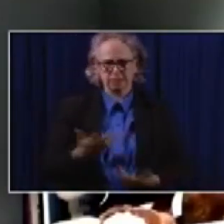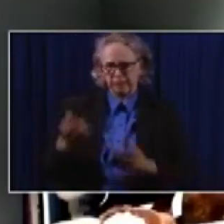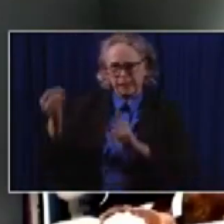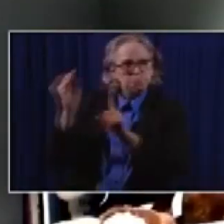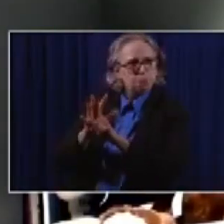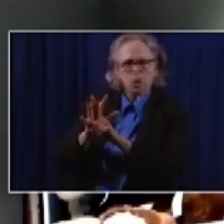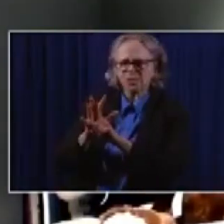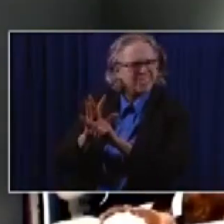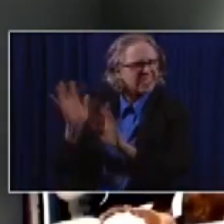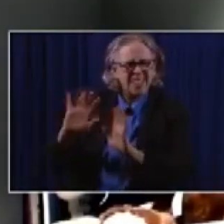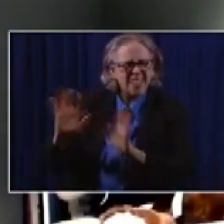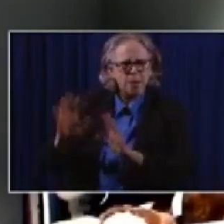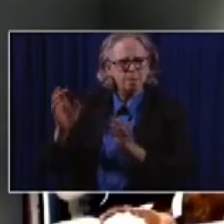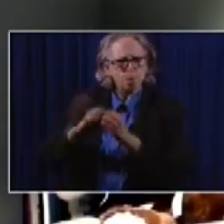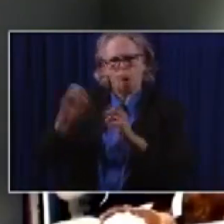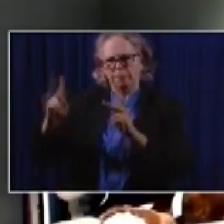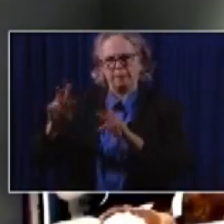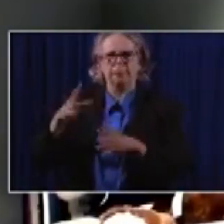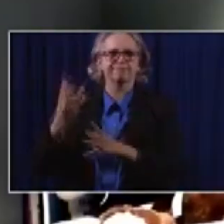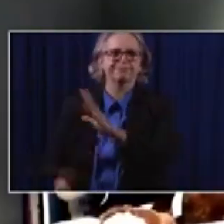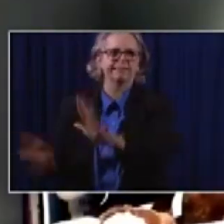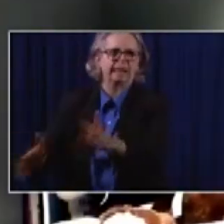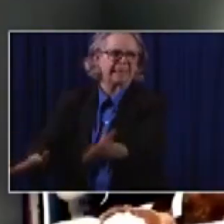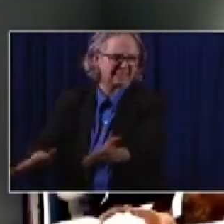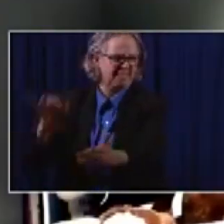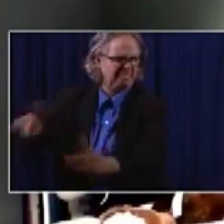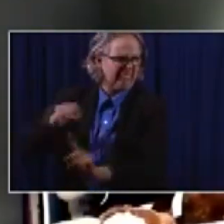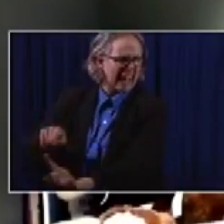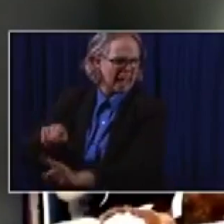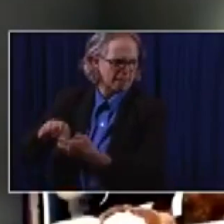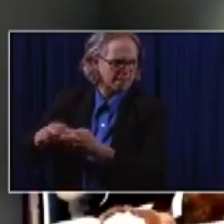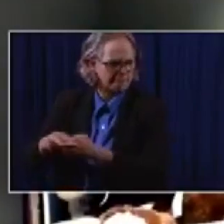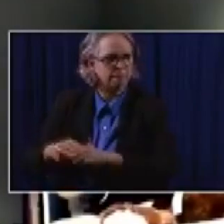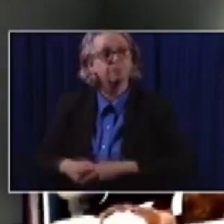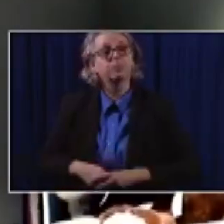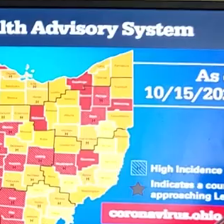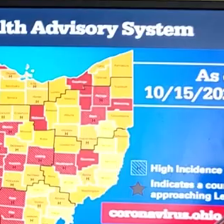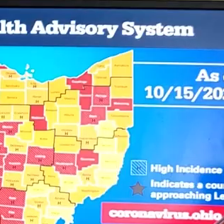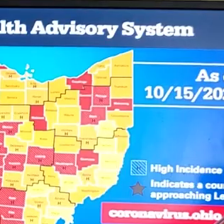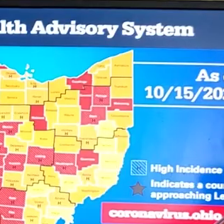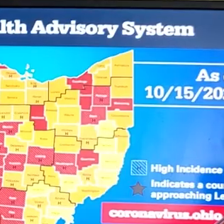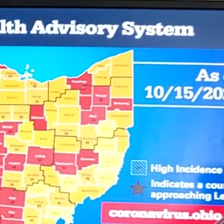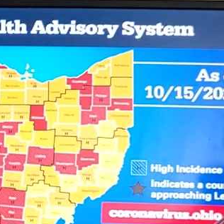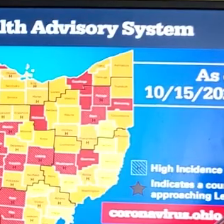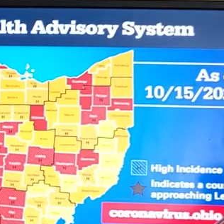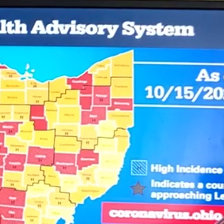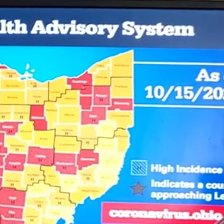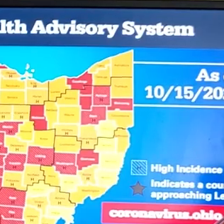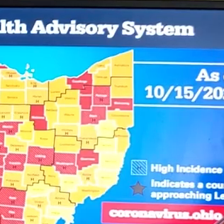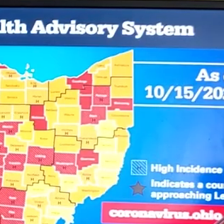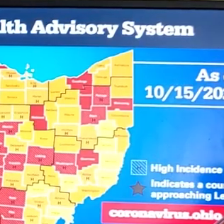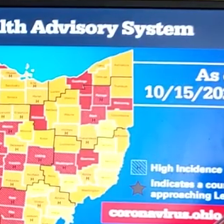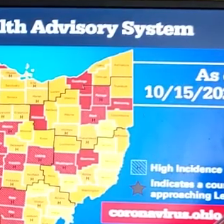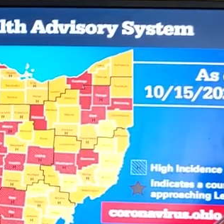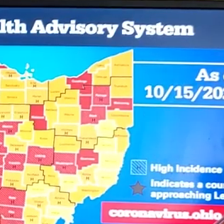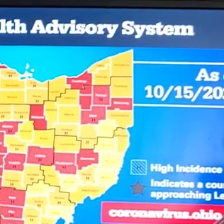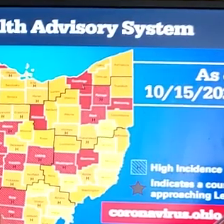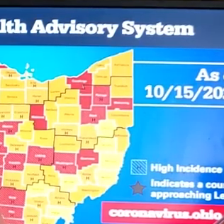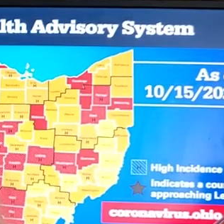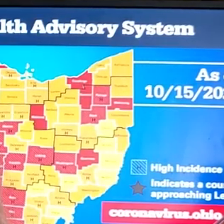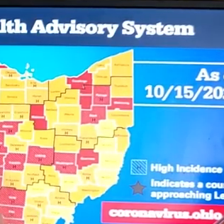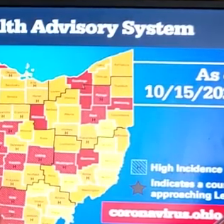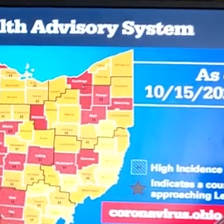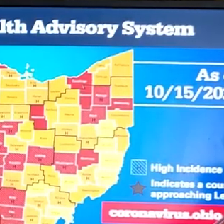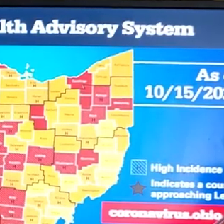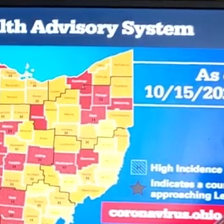are strongly supportive of vaccine-driven herd immunity. So if cases are on the rise, are more health orders